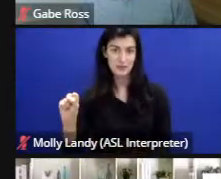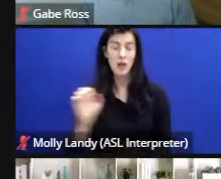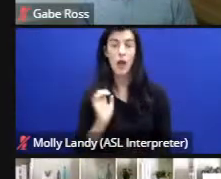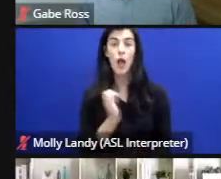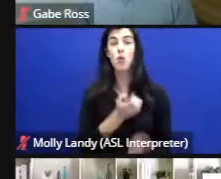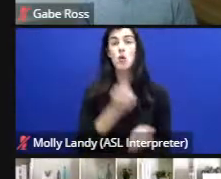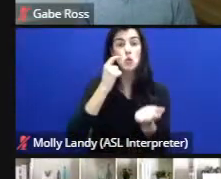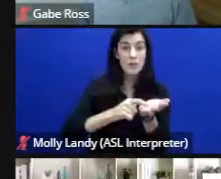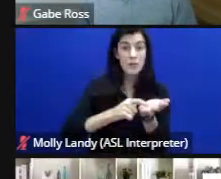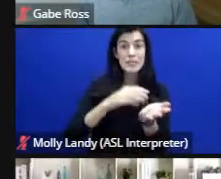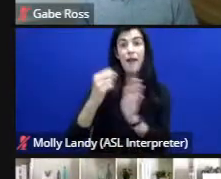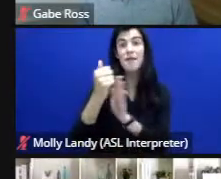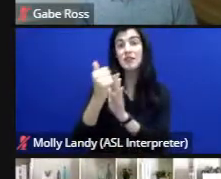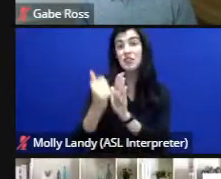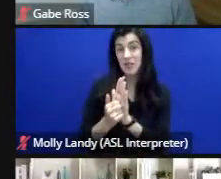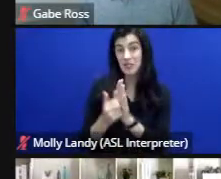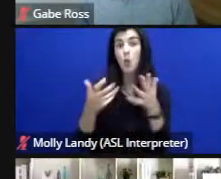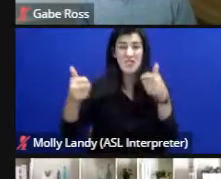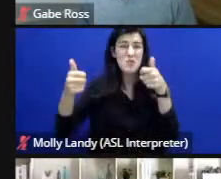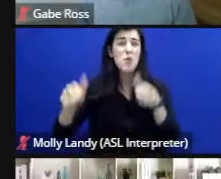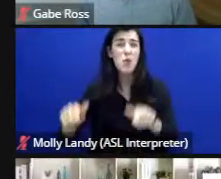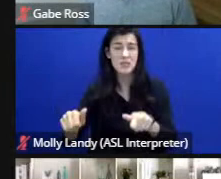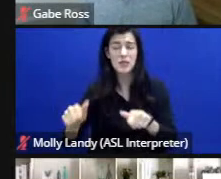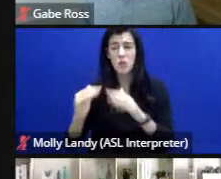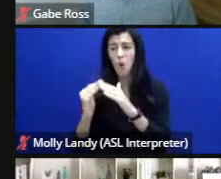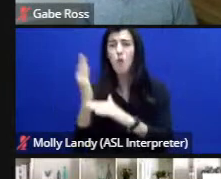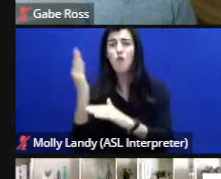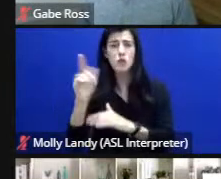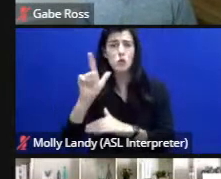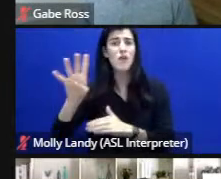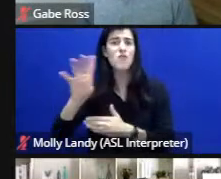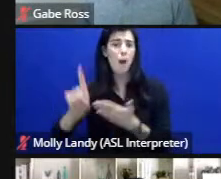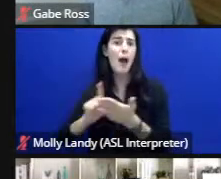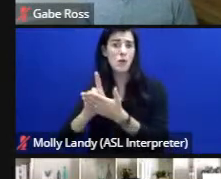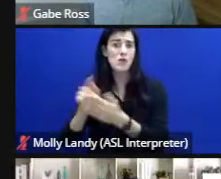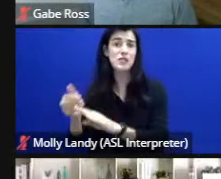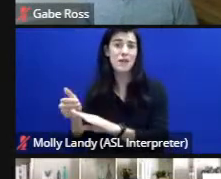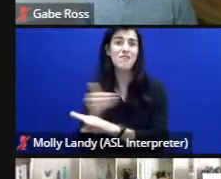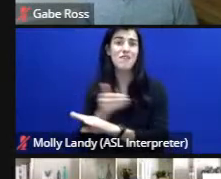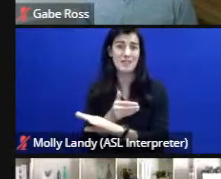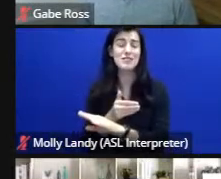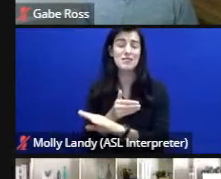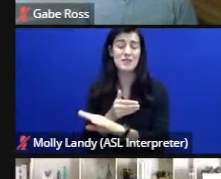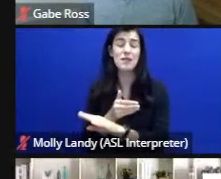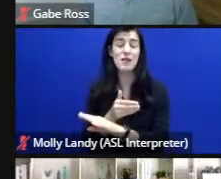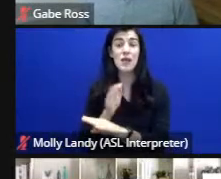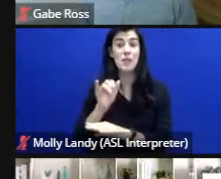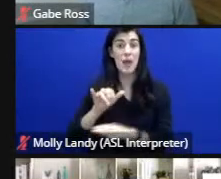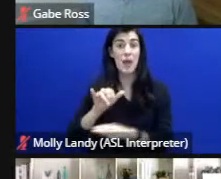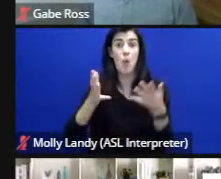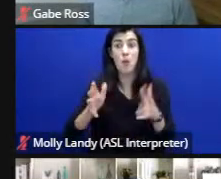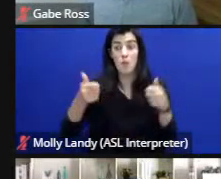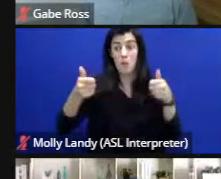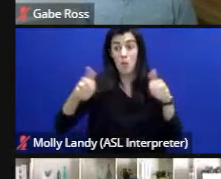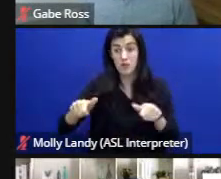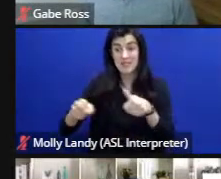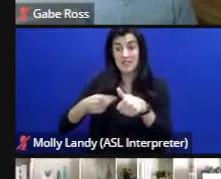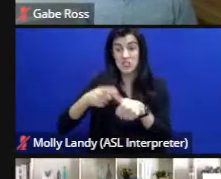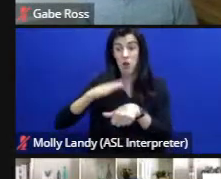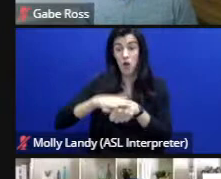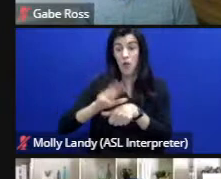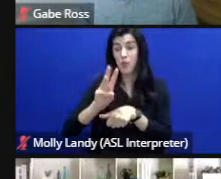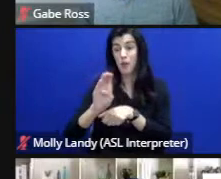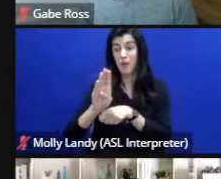in advance, more than 24 hours in advance of this meeting. In fact, it was posted on initially on the website